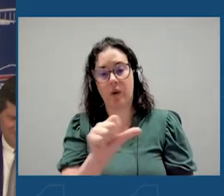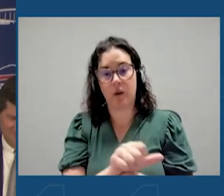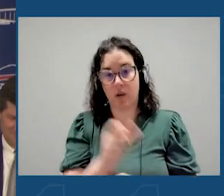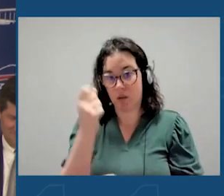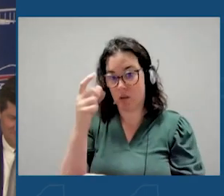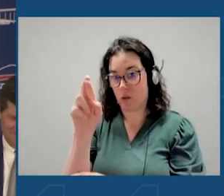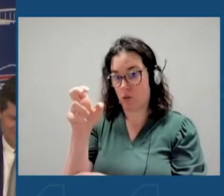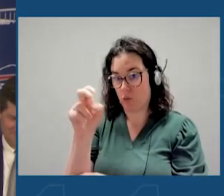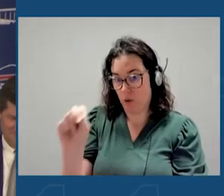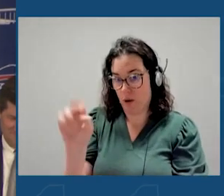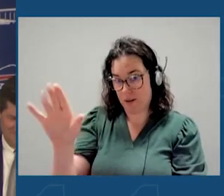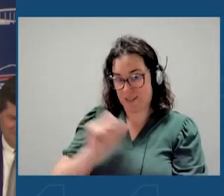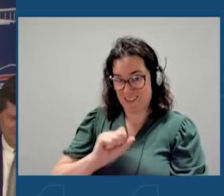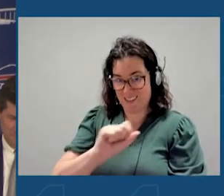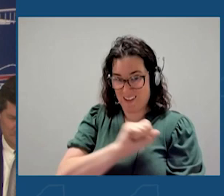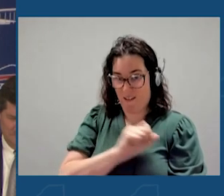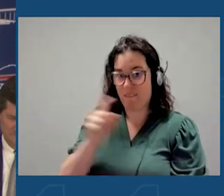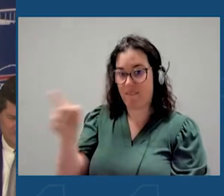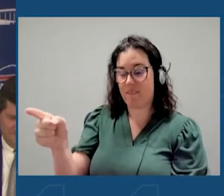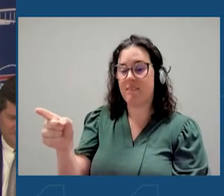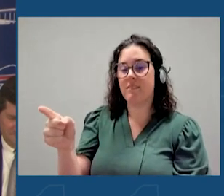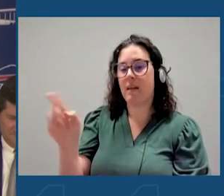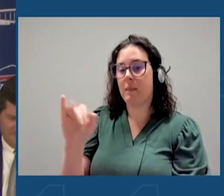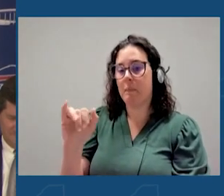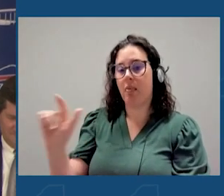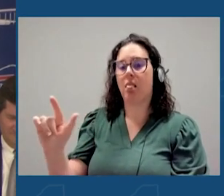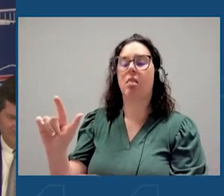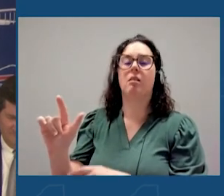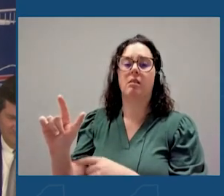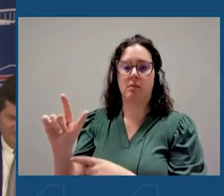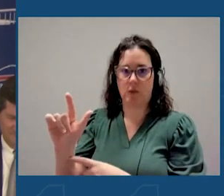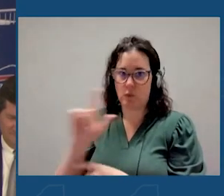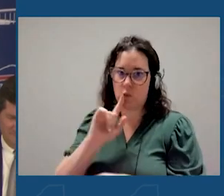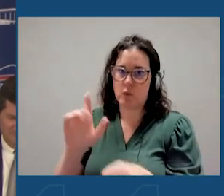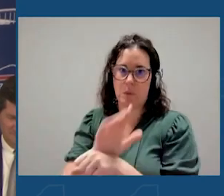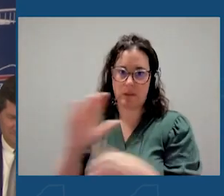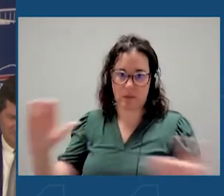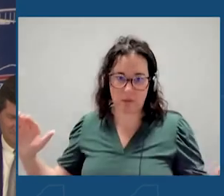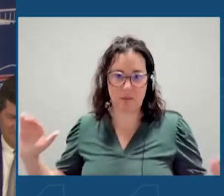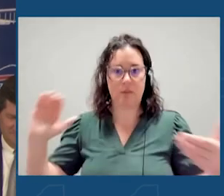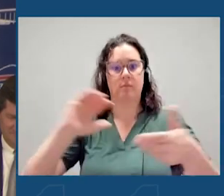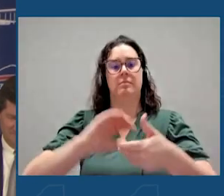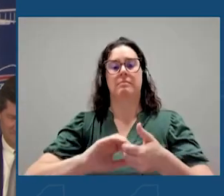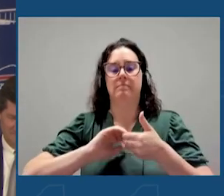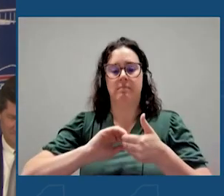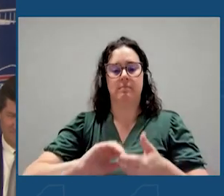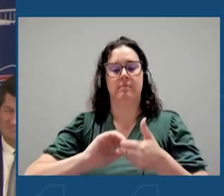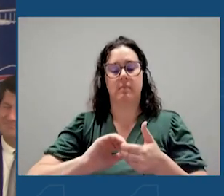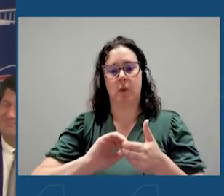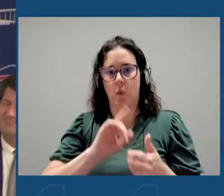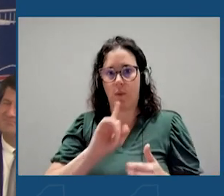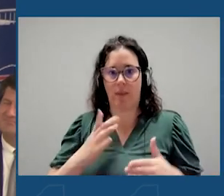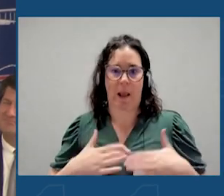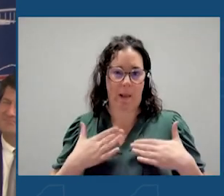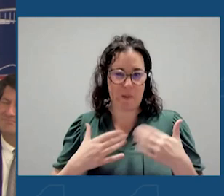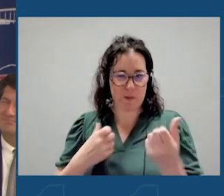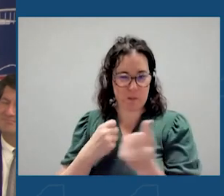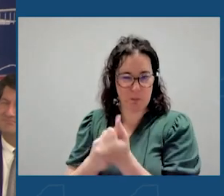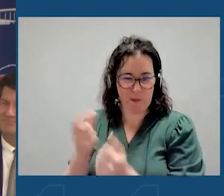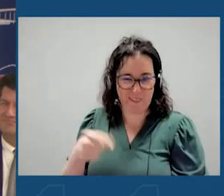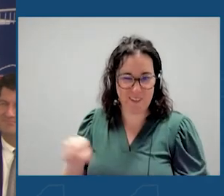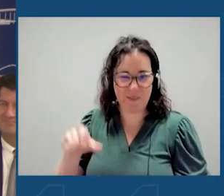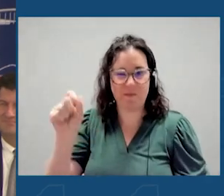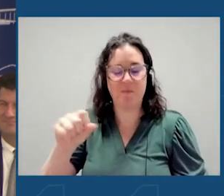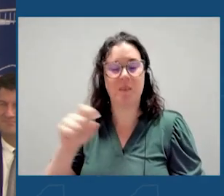the Bills, this was a true partnership, and so we were glad to play a supporting role. But really the